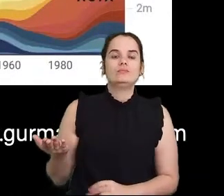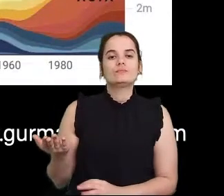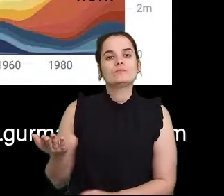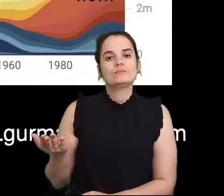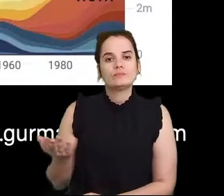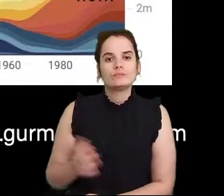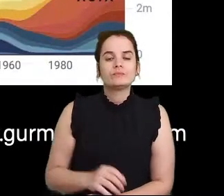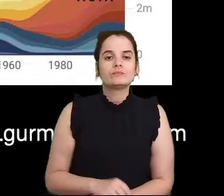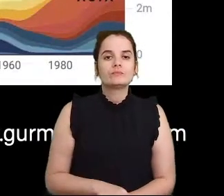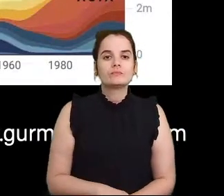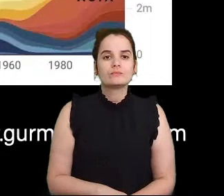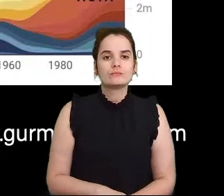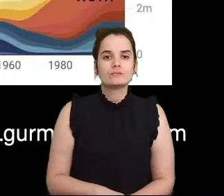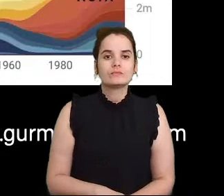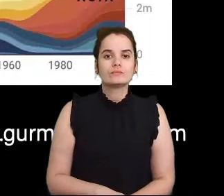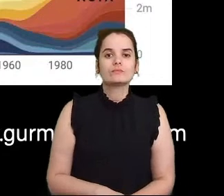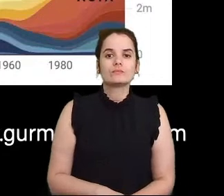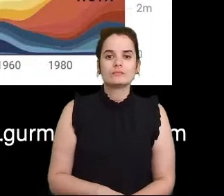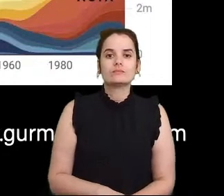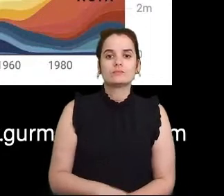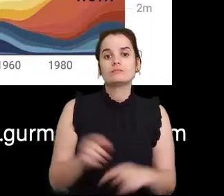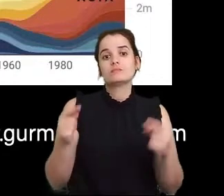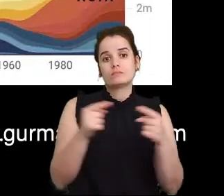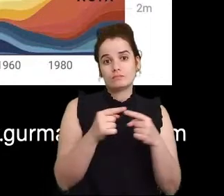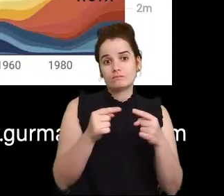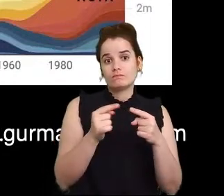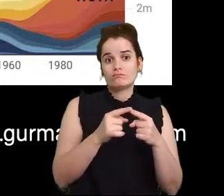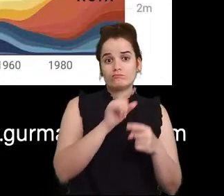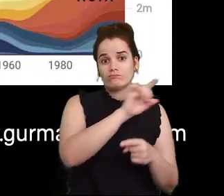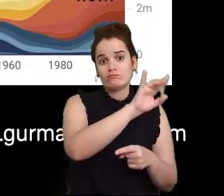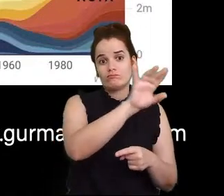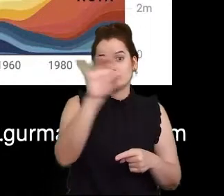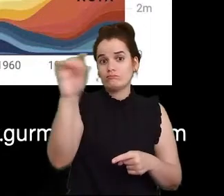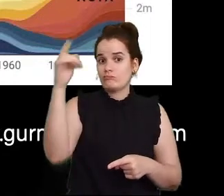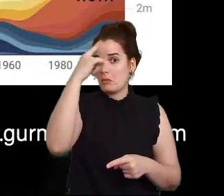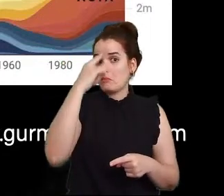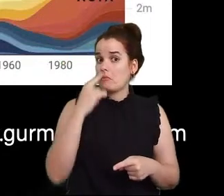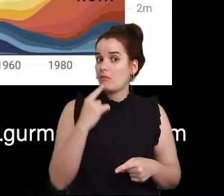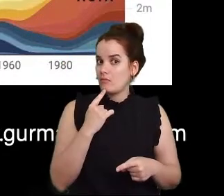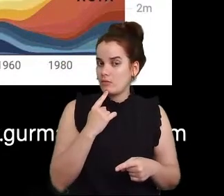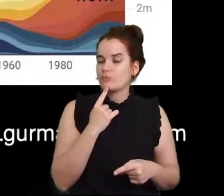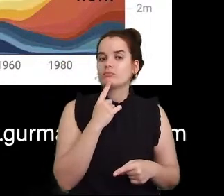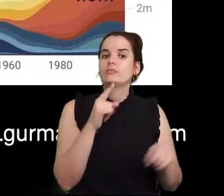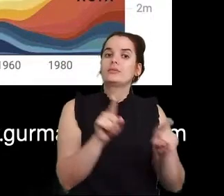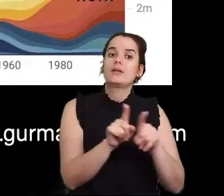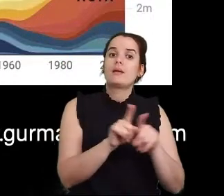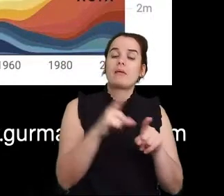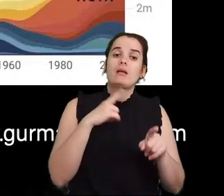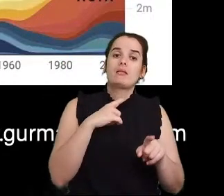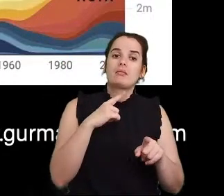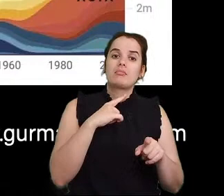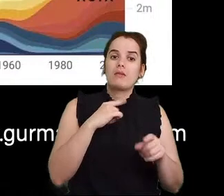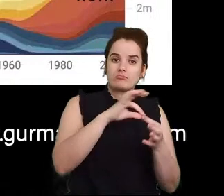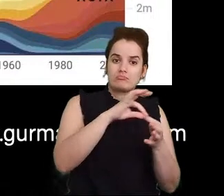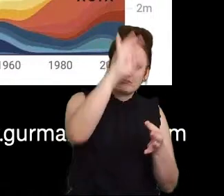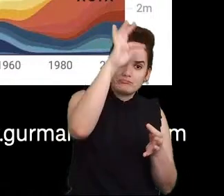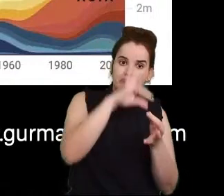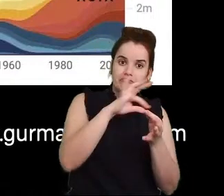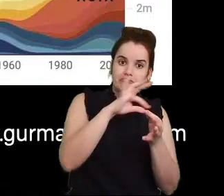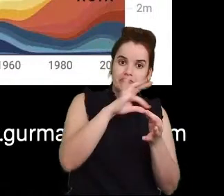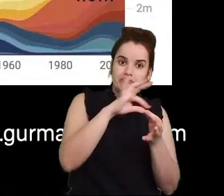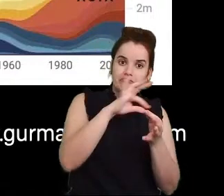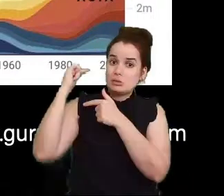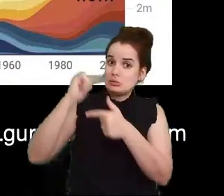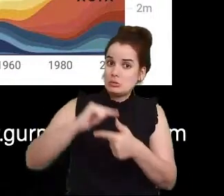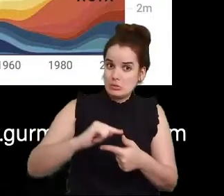traditional tool-driven data visualization. So, these might be your more traditional charts, things that people are familiar